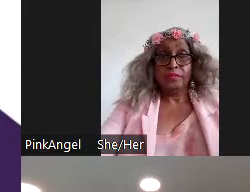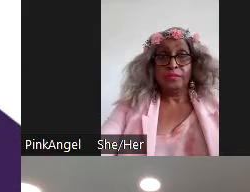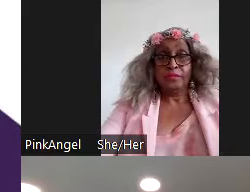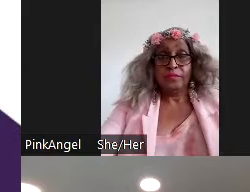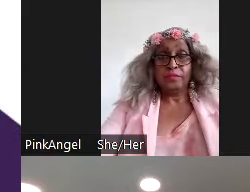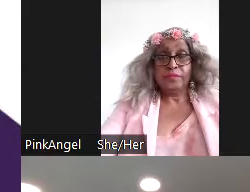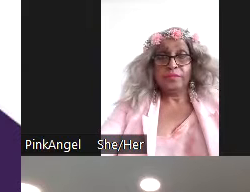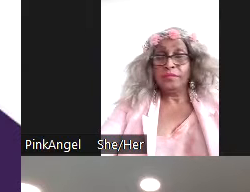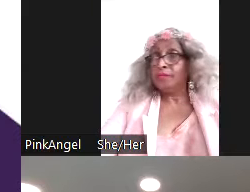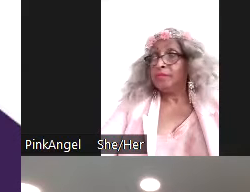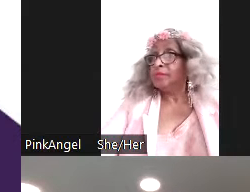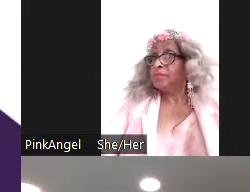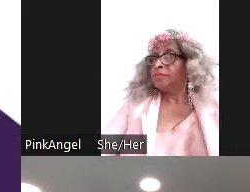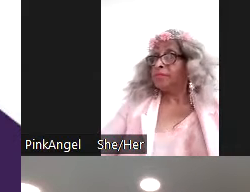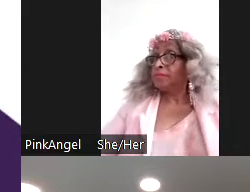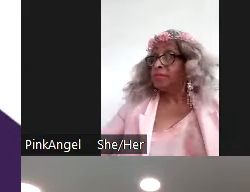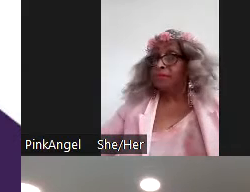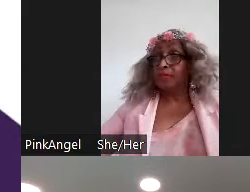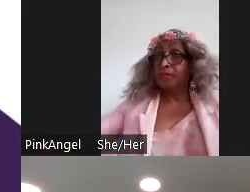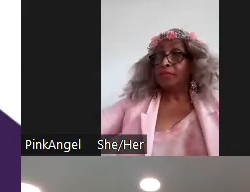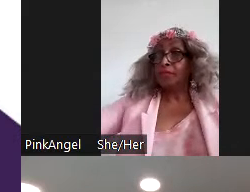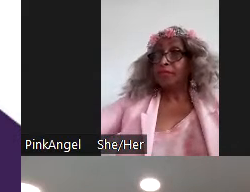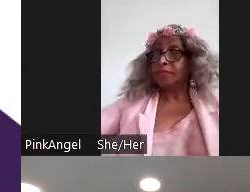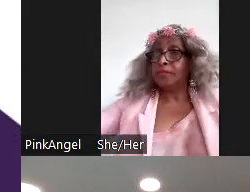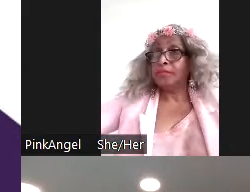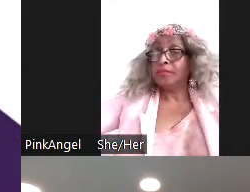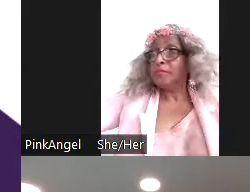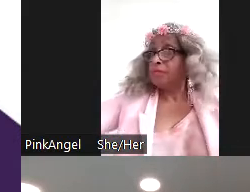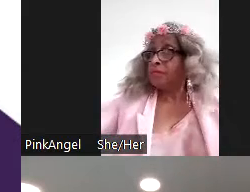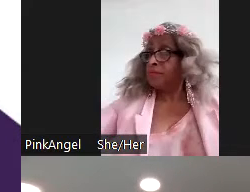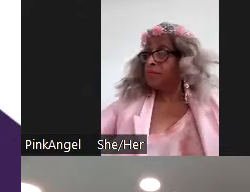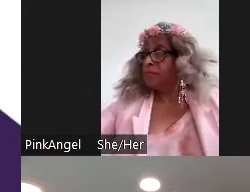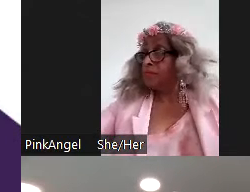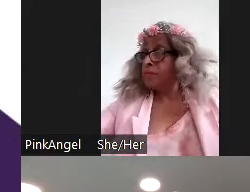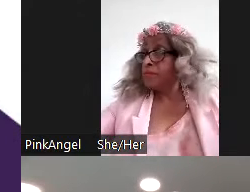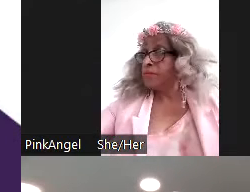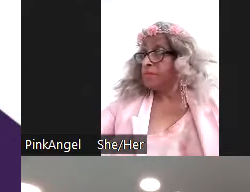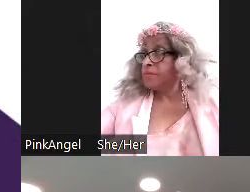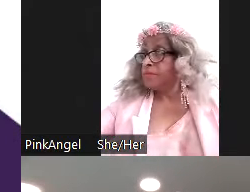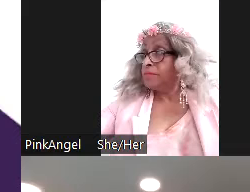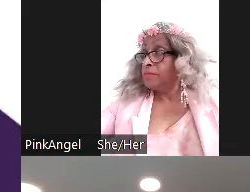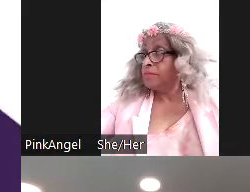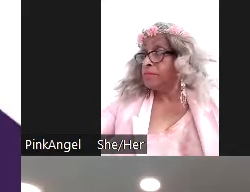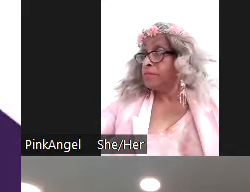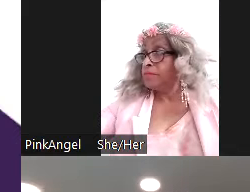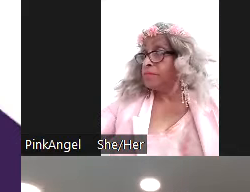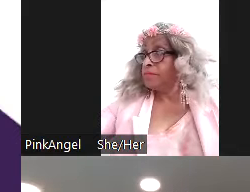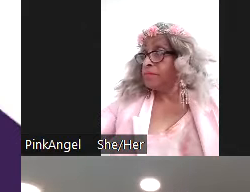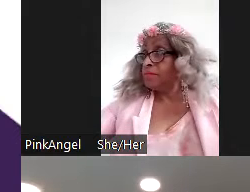we also work with our community partners to enhance the response and coordination of services so